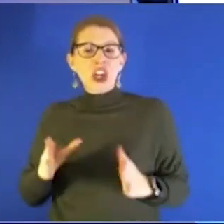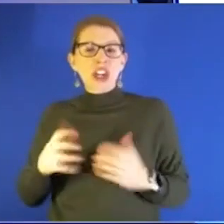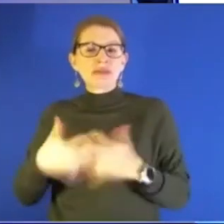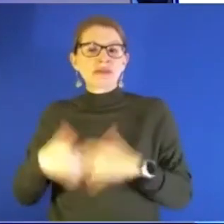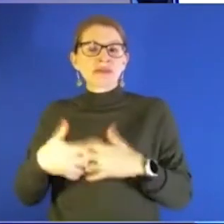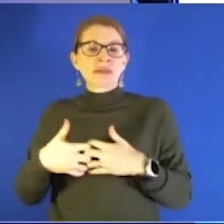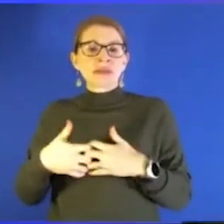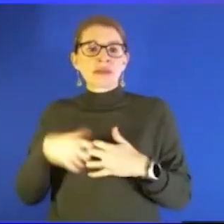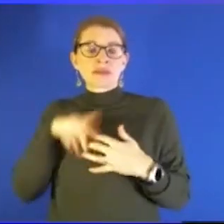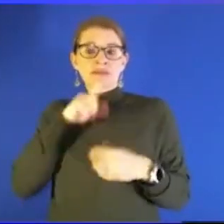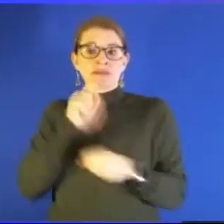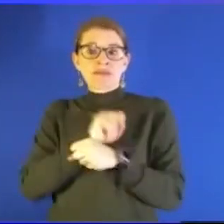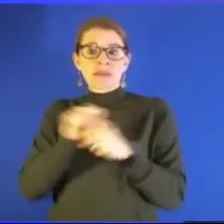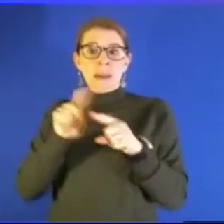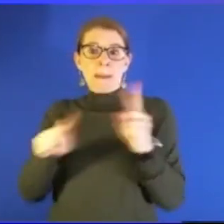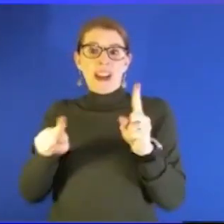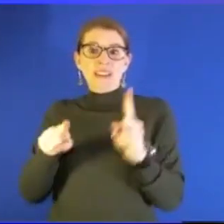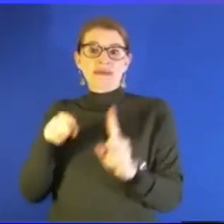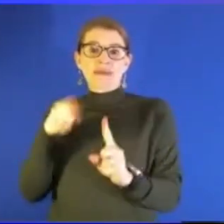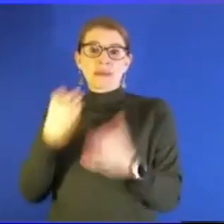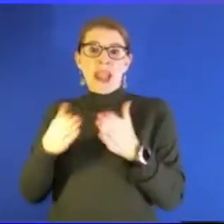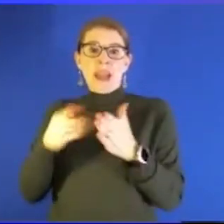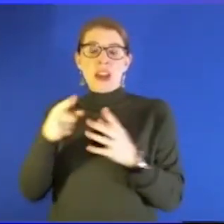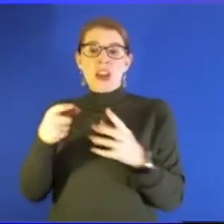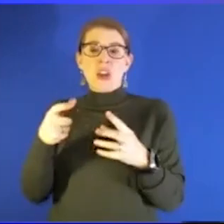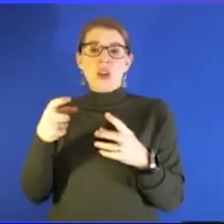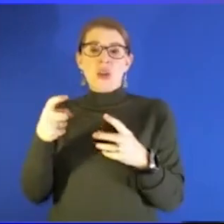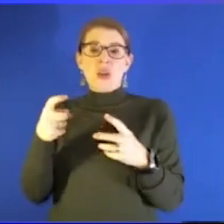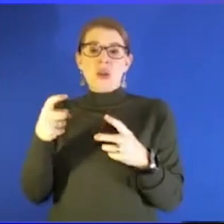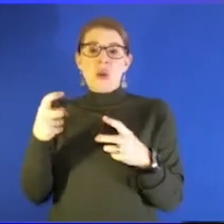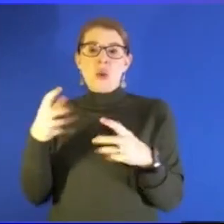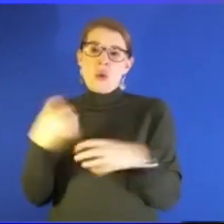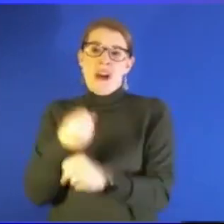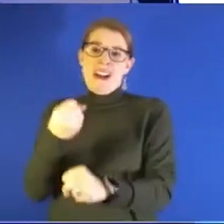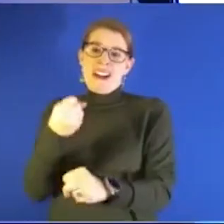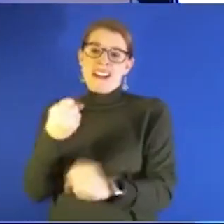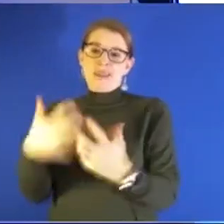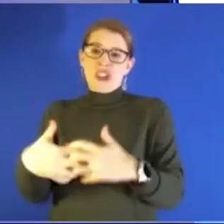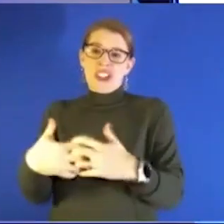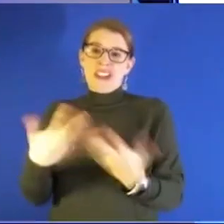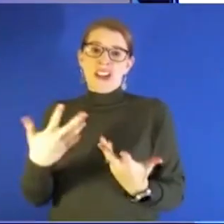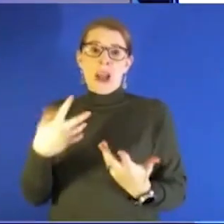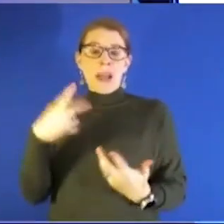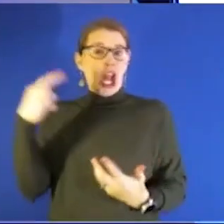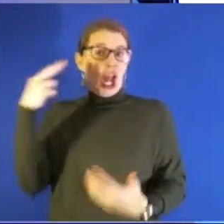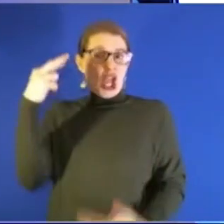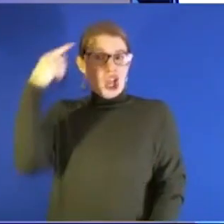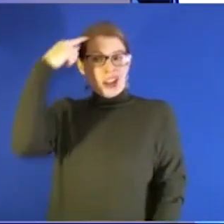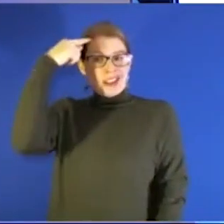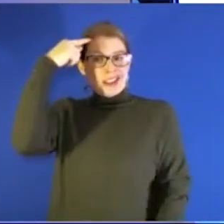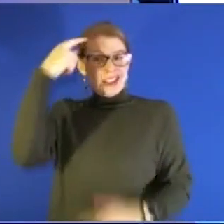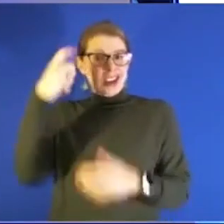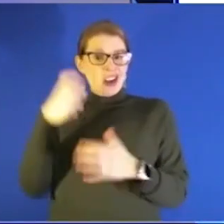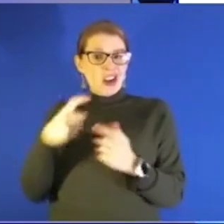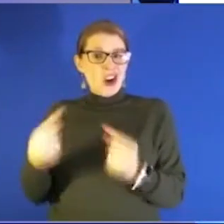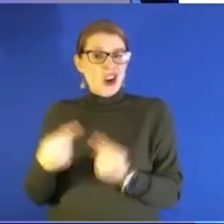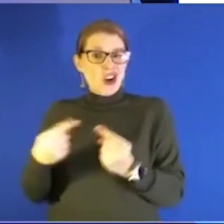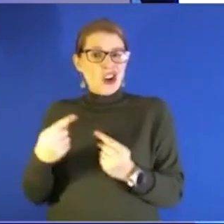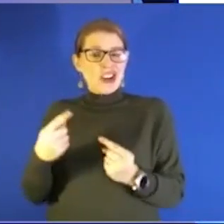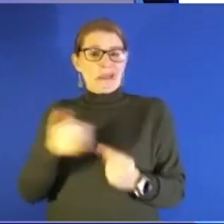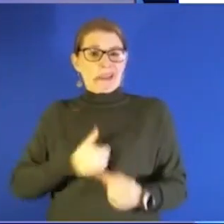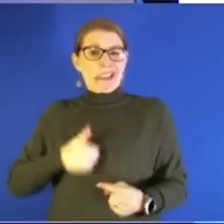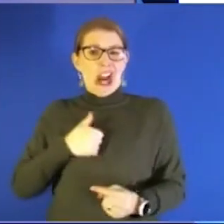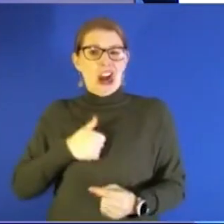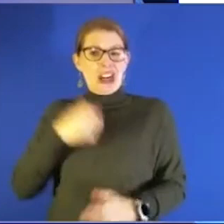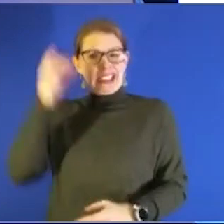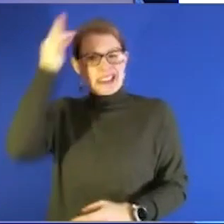rumor, and look what I did to the Forehead brothers. I put a blemish on our, I know, gosh, I'm so sorry. Chris Reardon